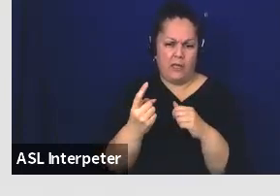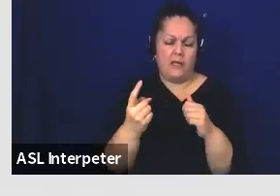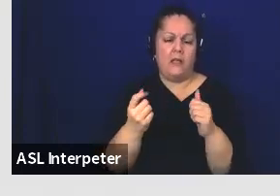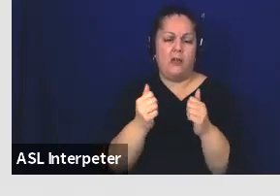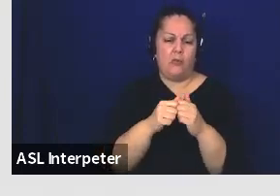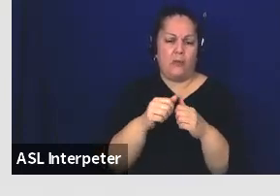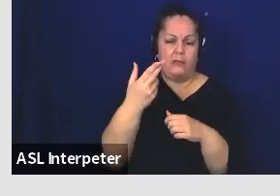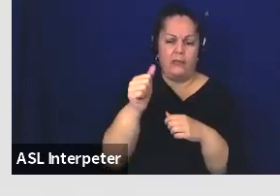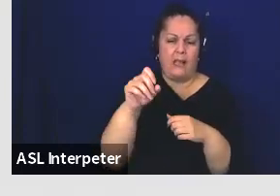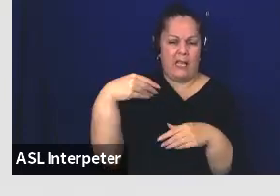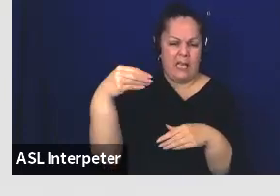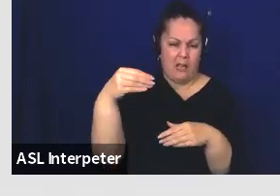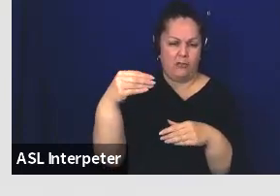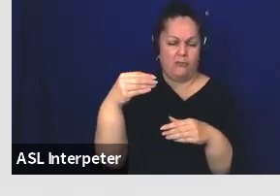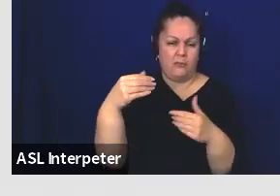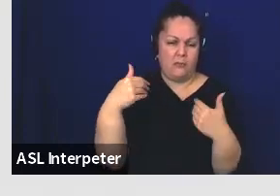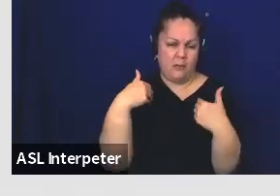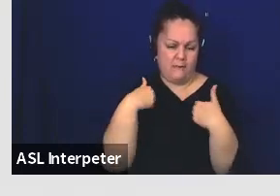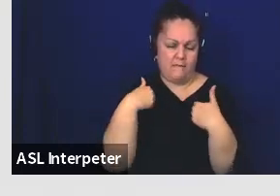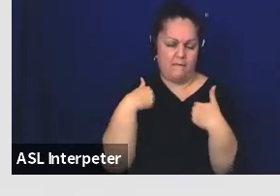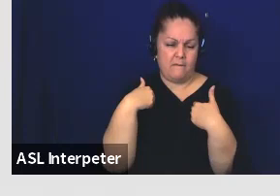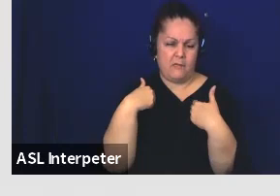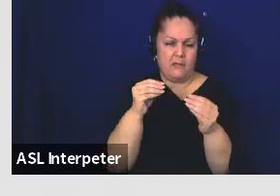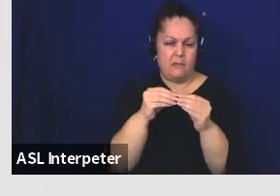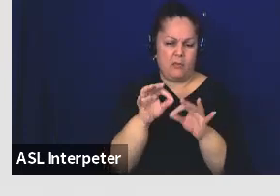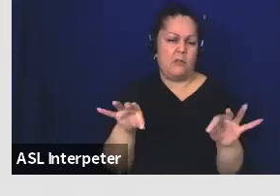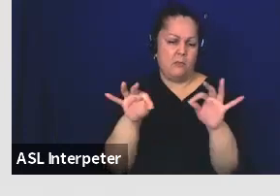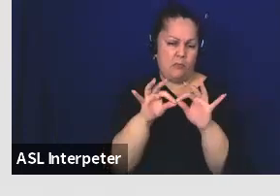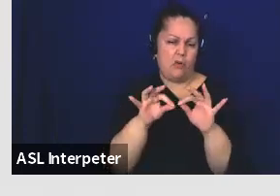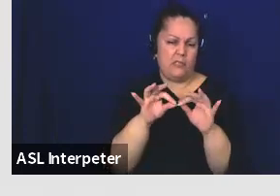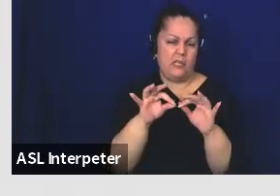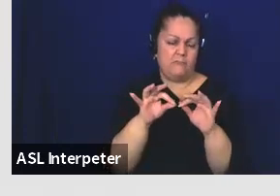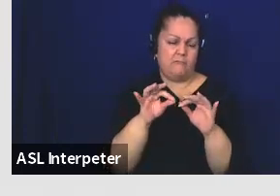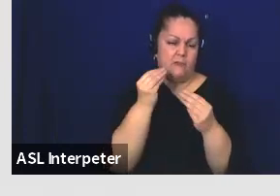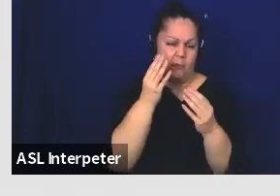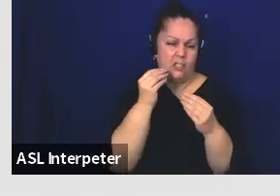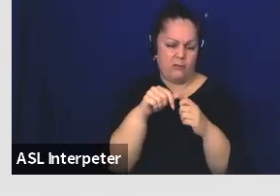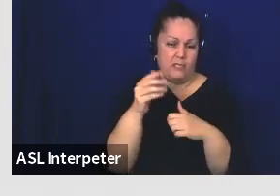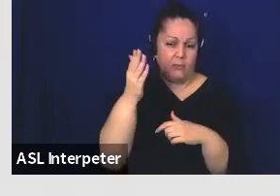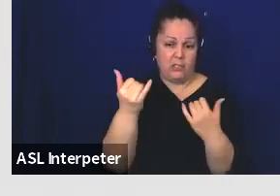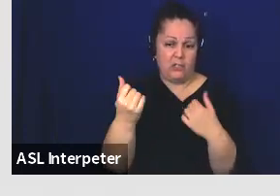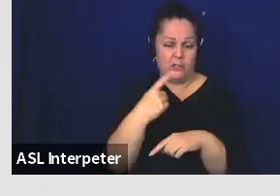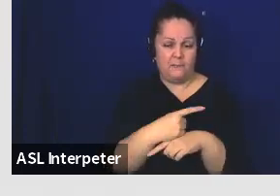handouts that capture the most important parts of this presentation today.